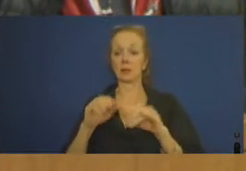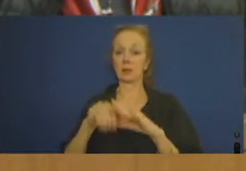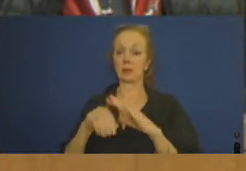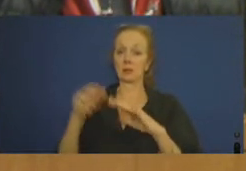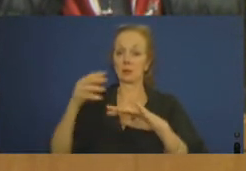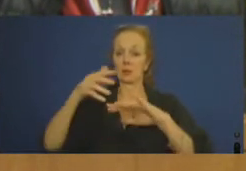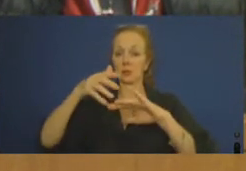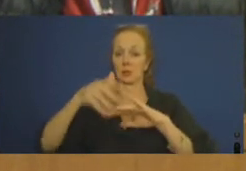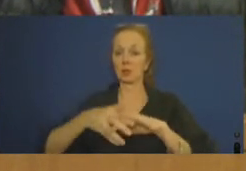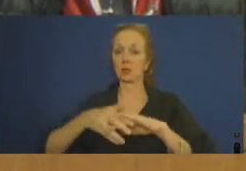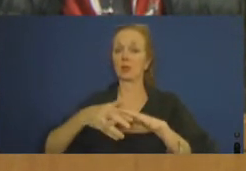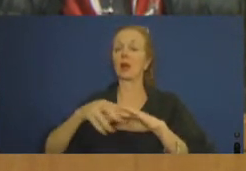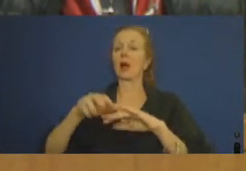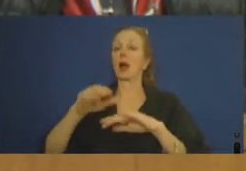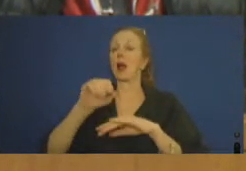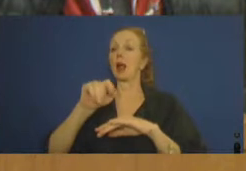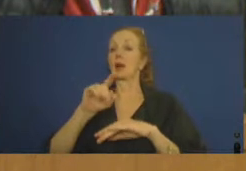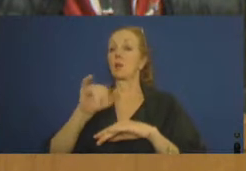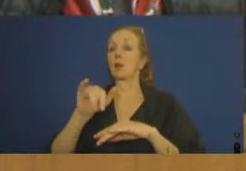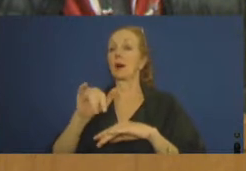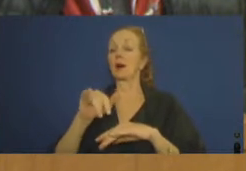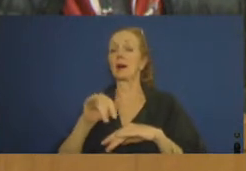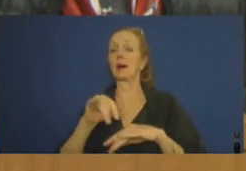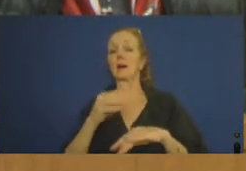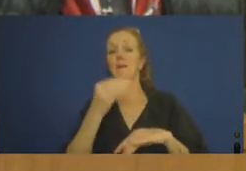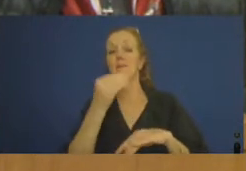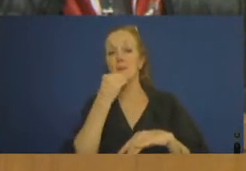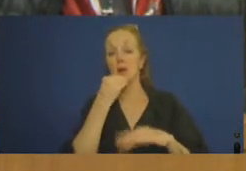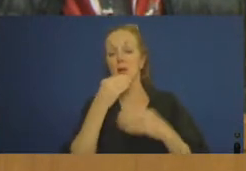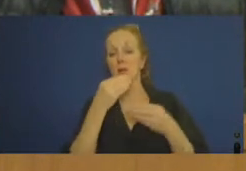egress on the alleyway for vital food deliveries